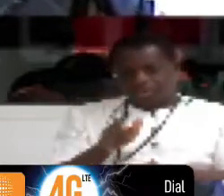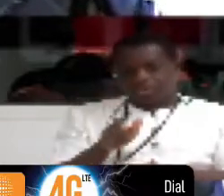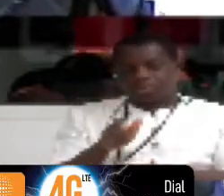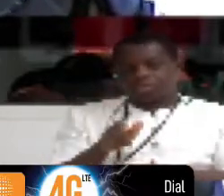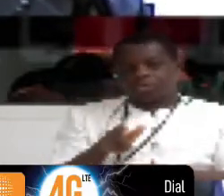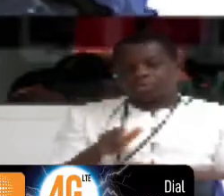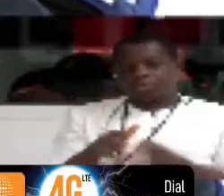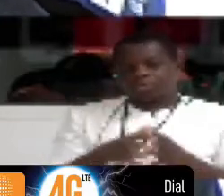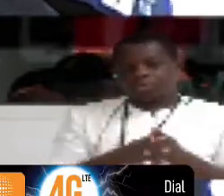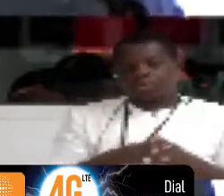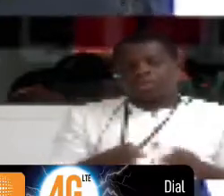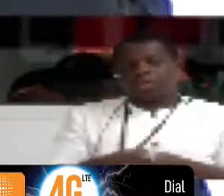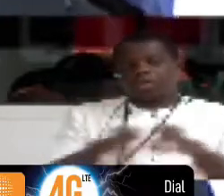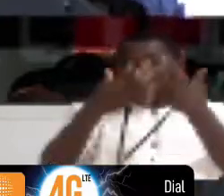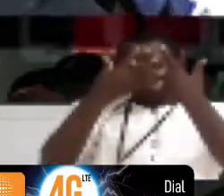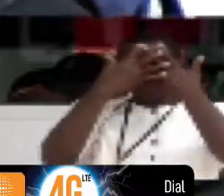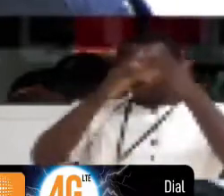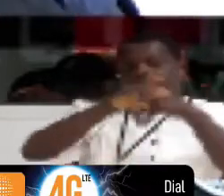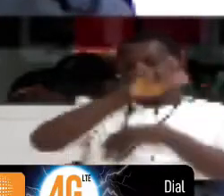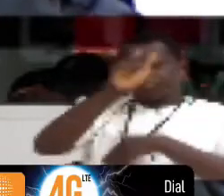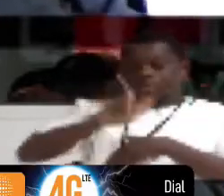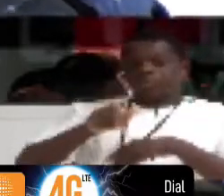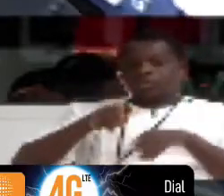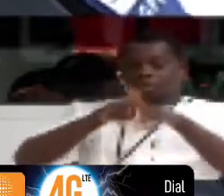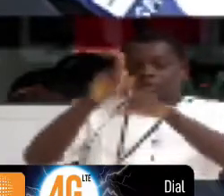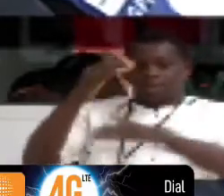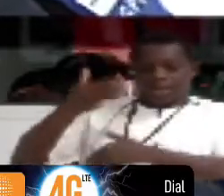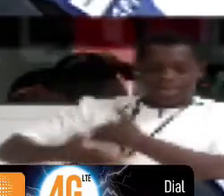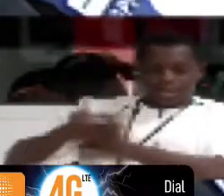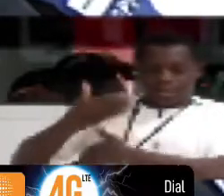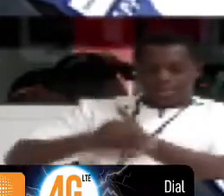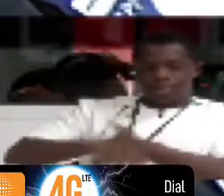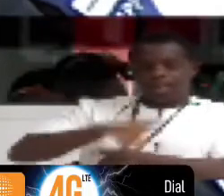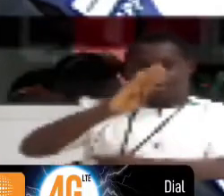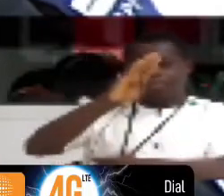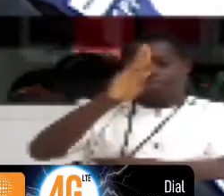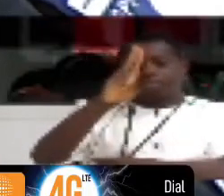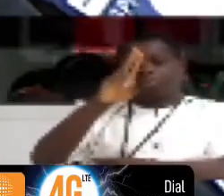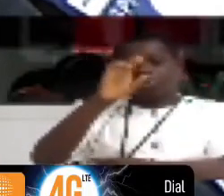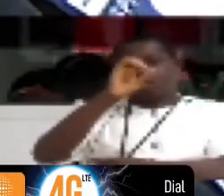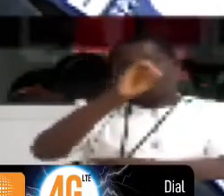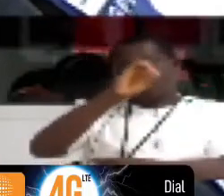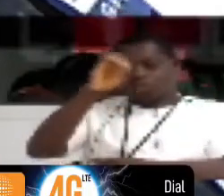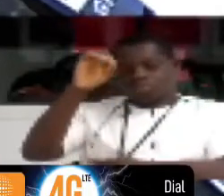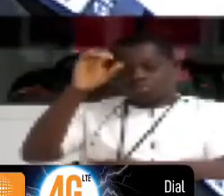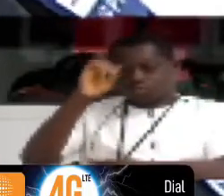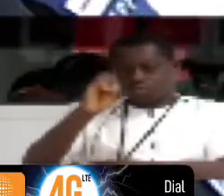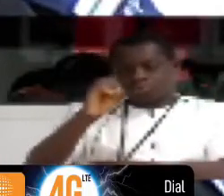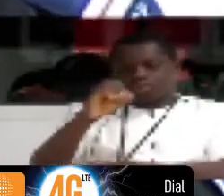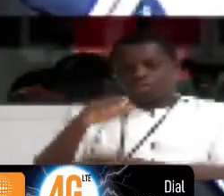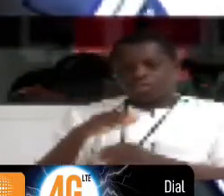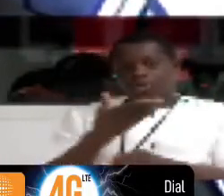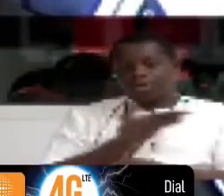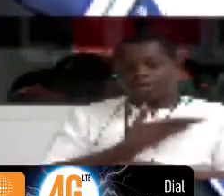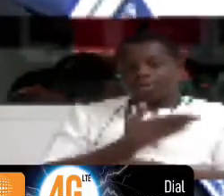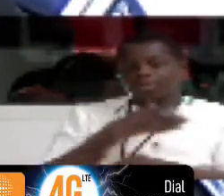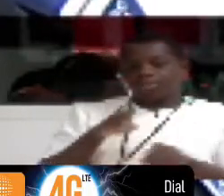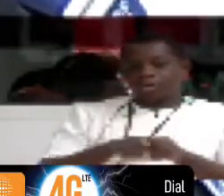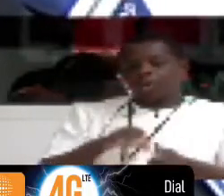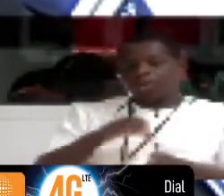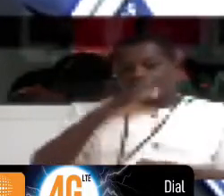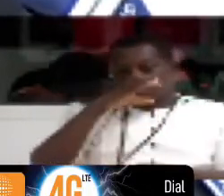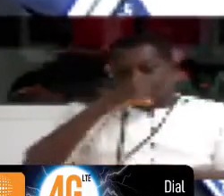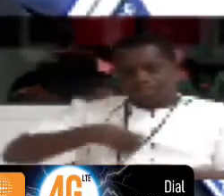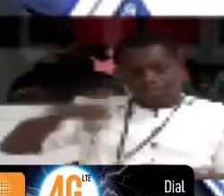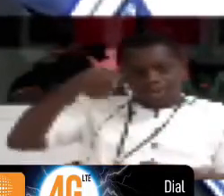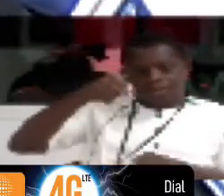mena babala inmate mimba buso bala. The inmate that was seated beside buso. Ofan a plastic bag of mba kumoto.